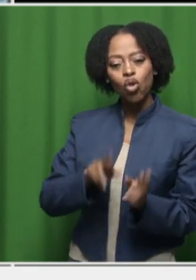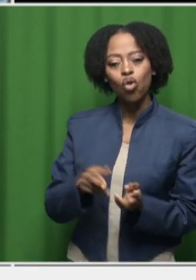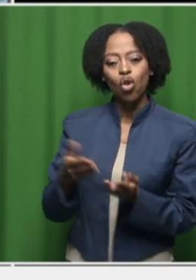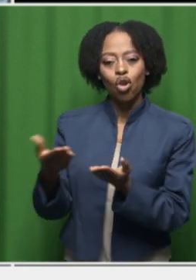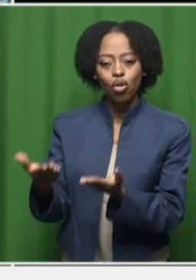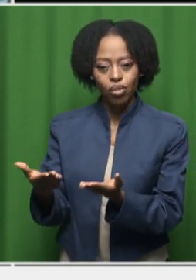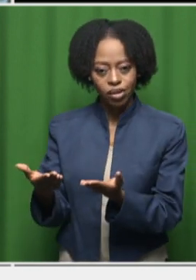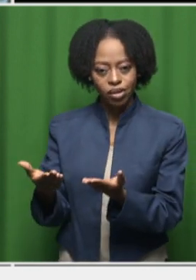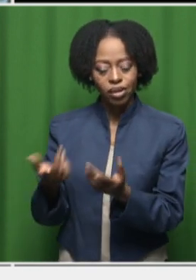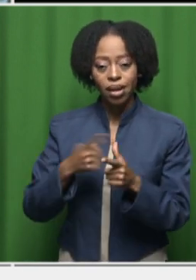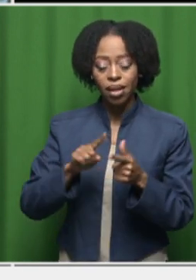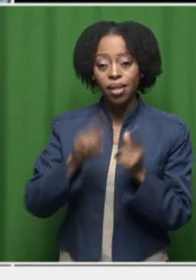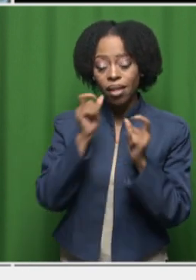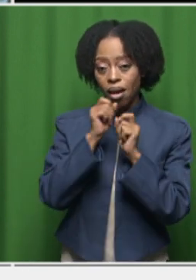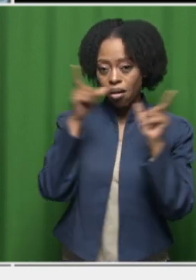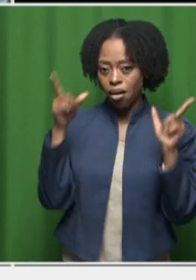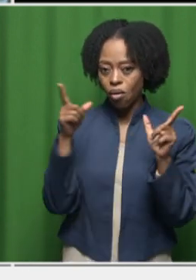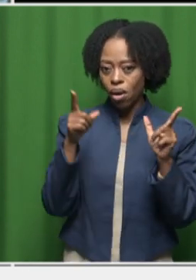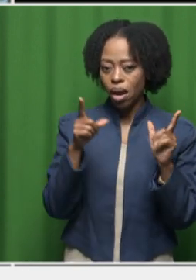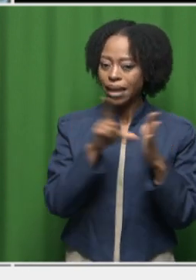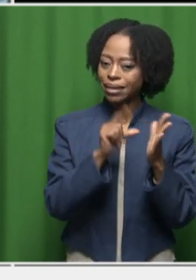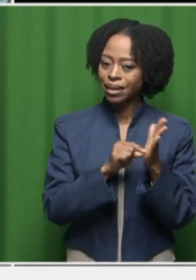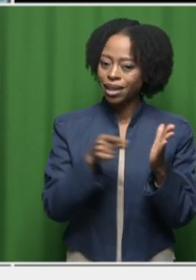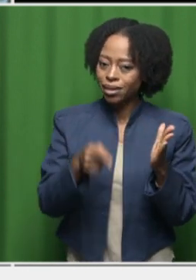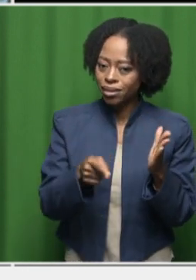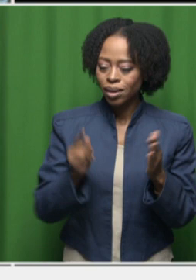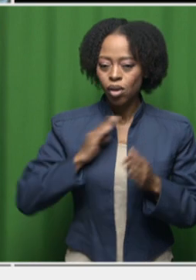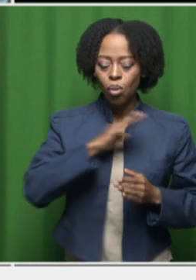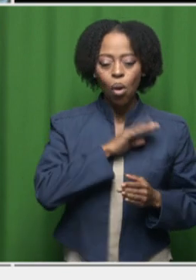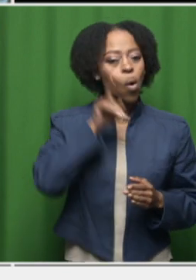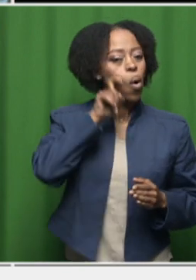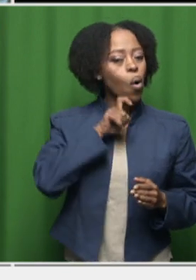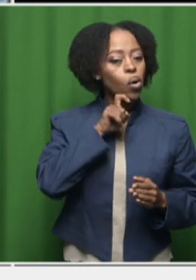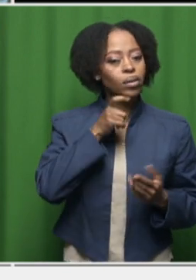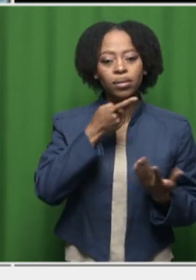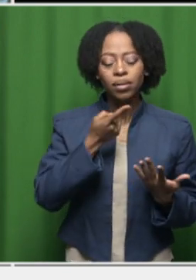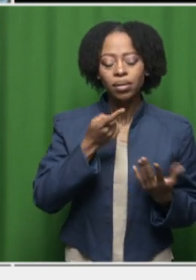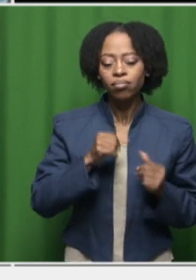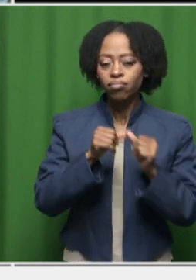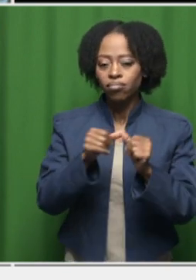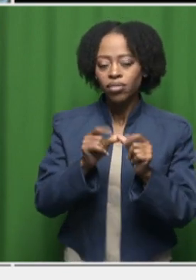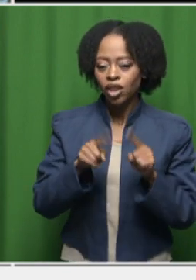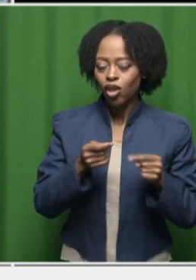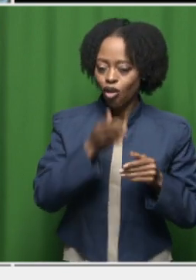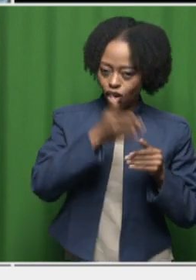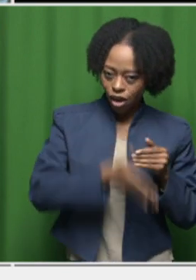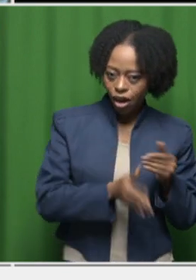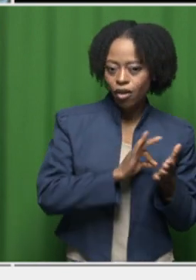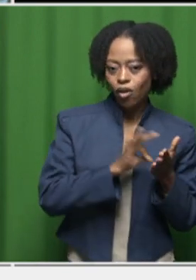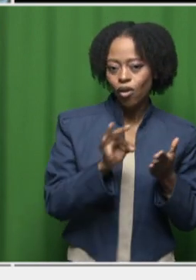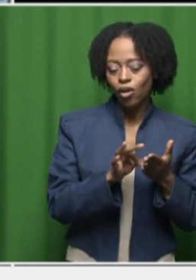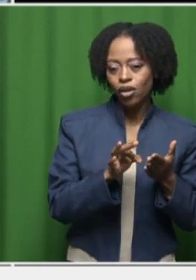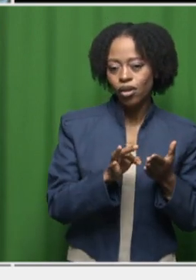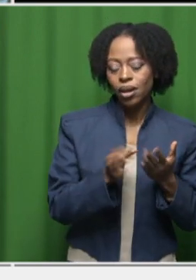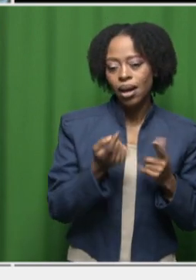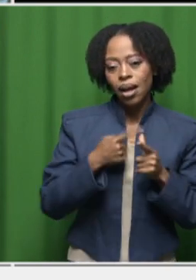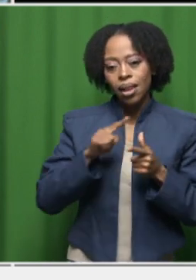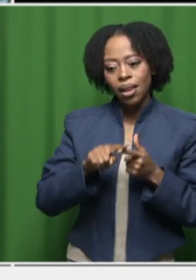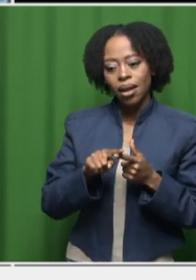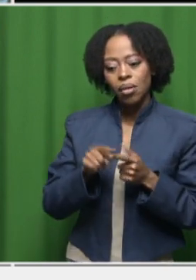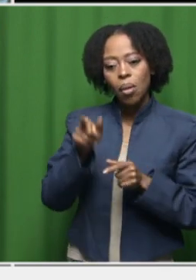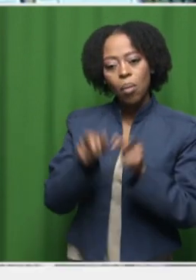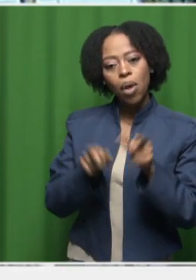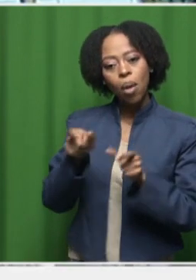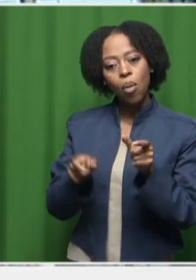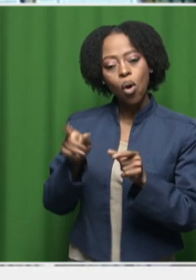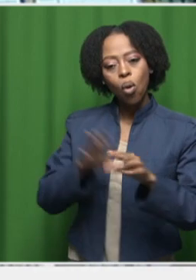date, the term of this particular board is ending, and therefore we have to deliberate and find new suitable candidates to fill